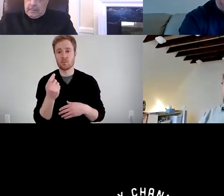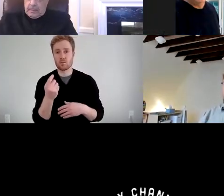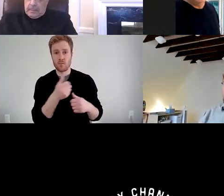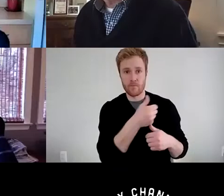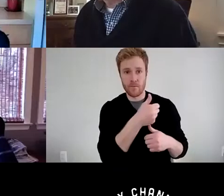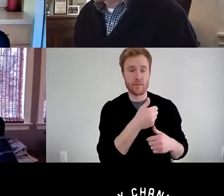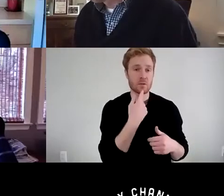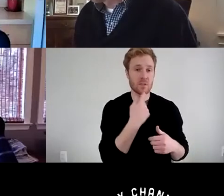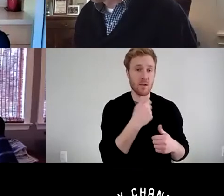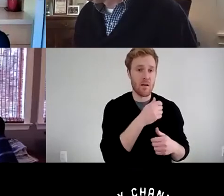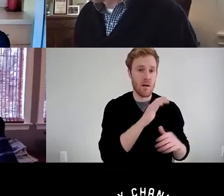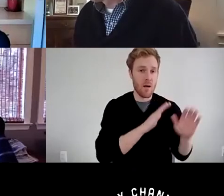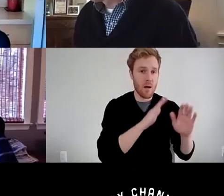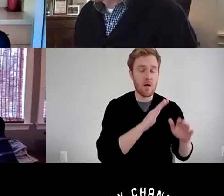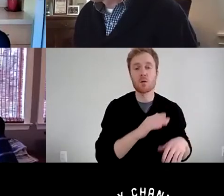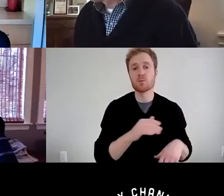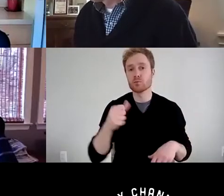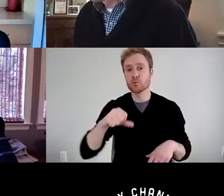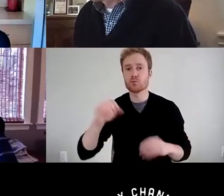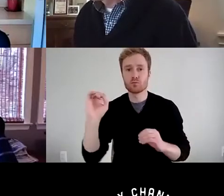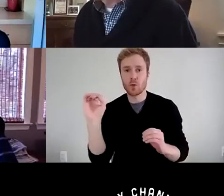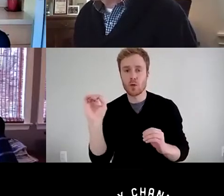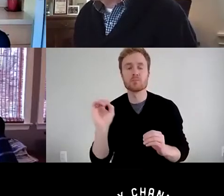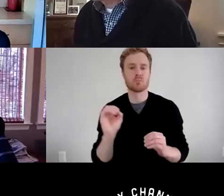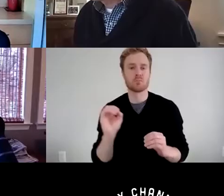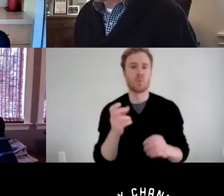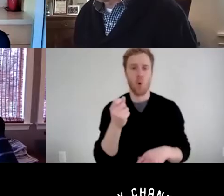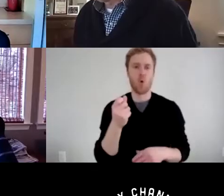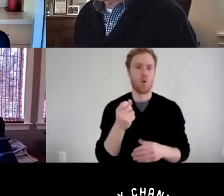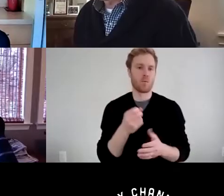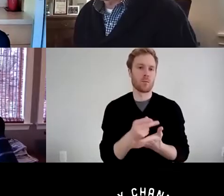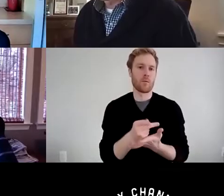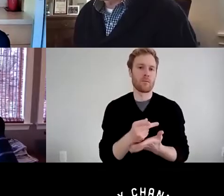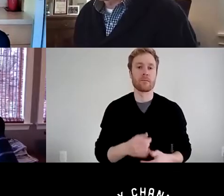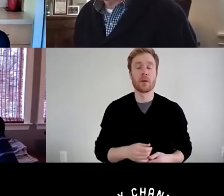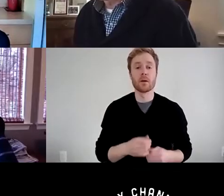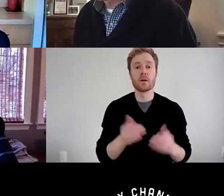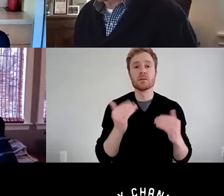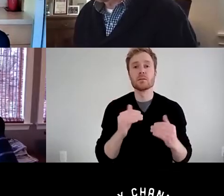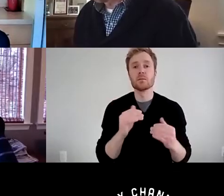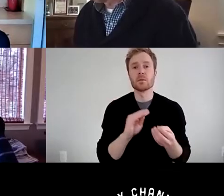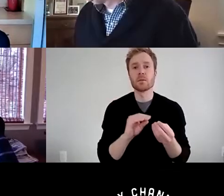answers already, because we've been trying to get them for a while, but we'll get there.